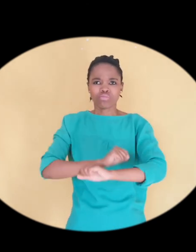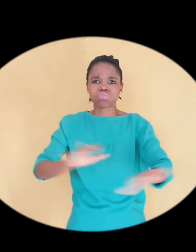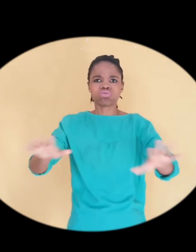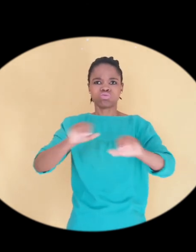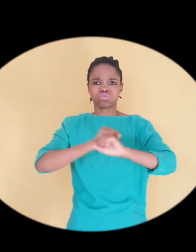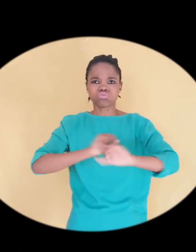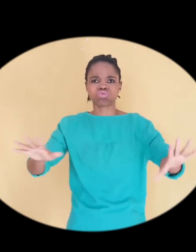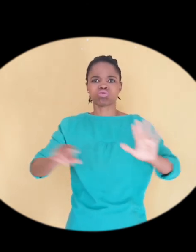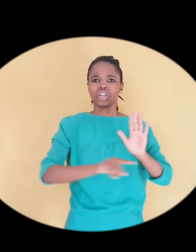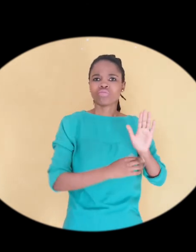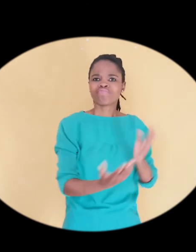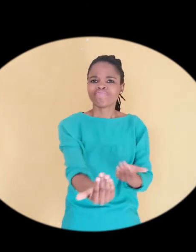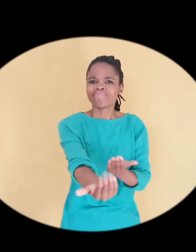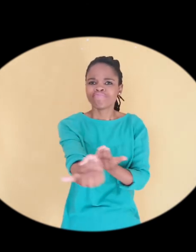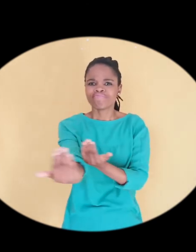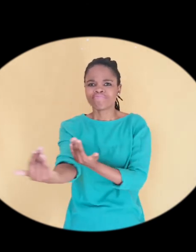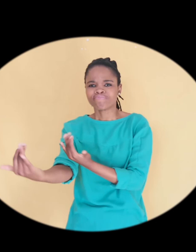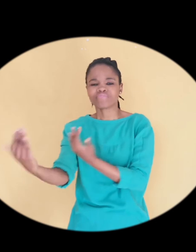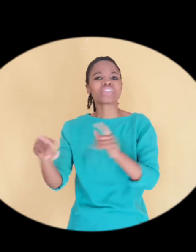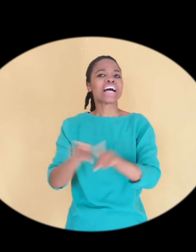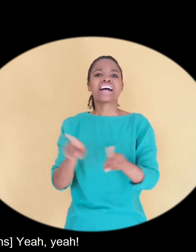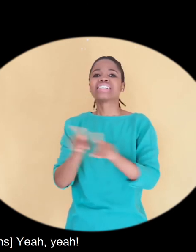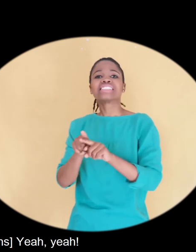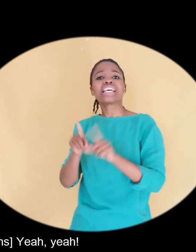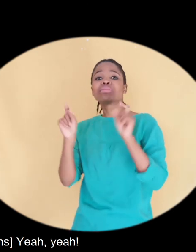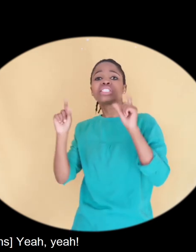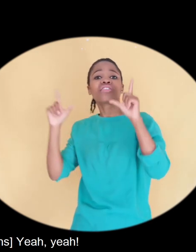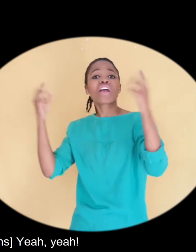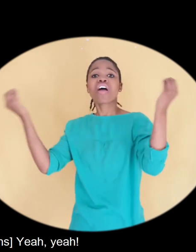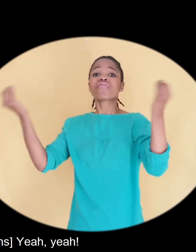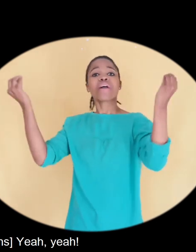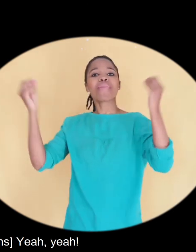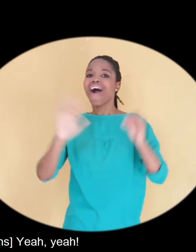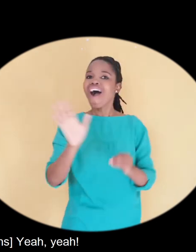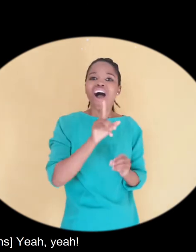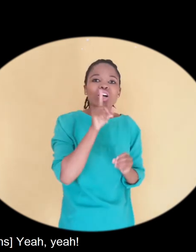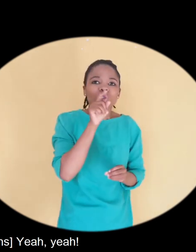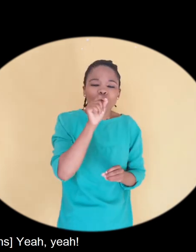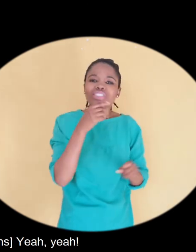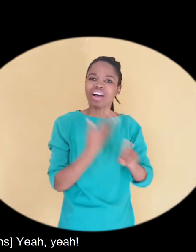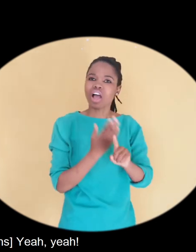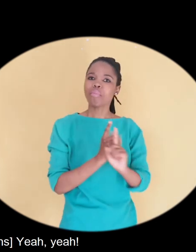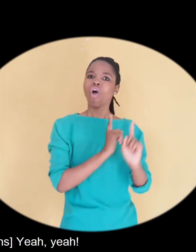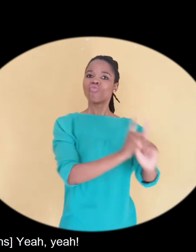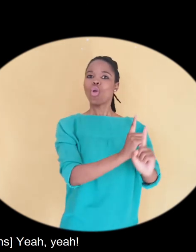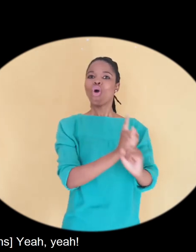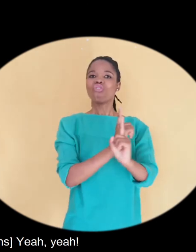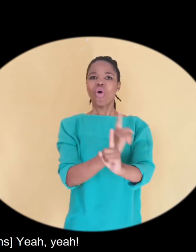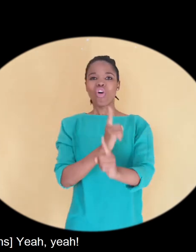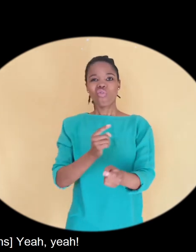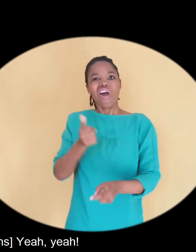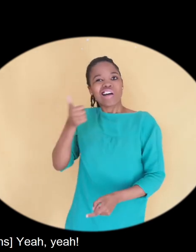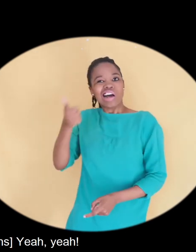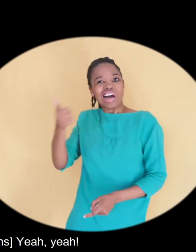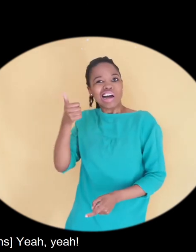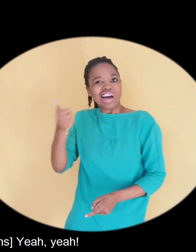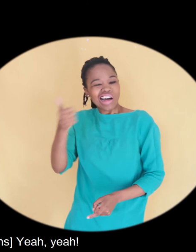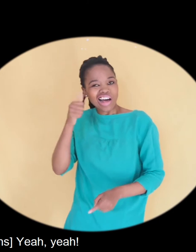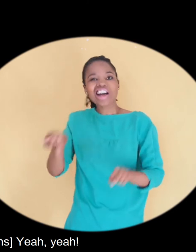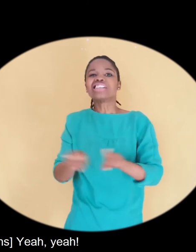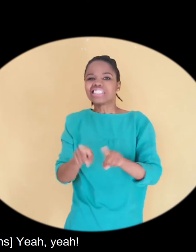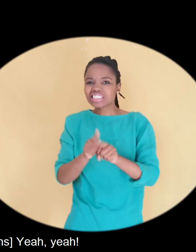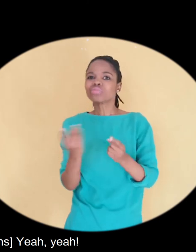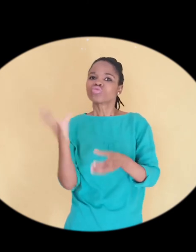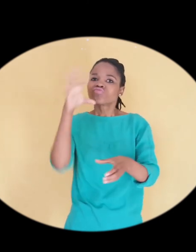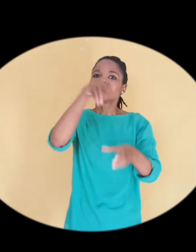no, nothing sells by itself. You're not going to be on TV. Get a Twitter army. Do it. Even if you're on that